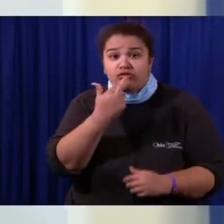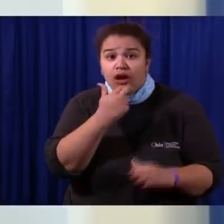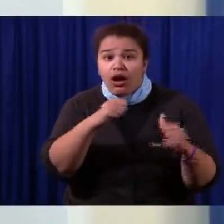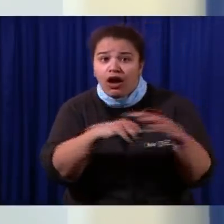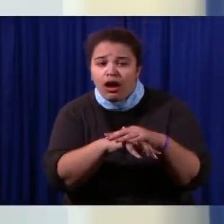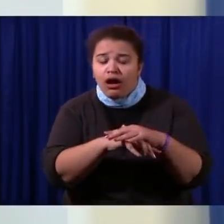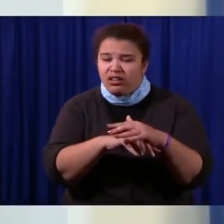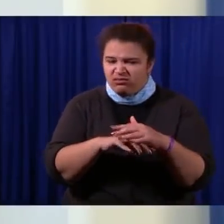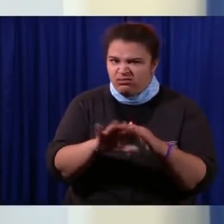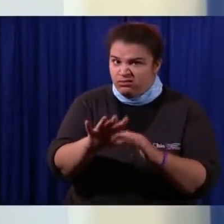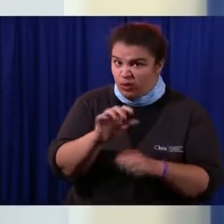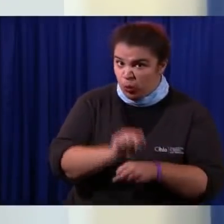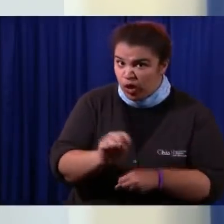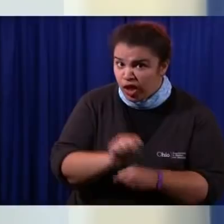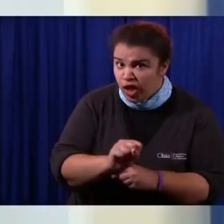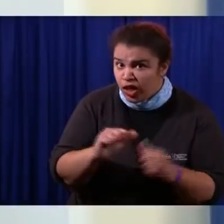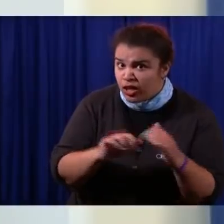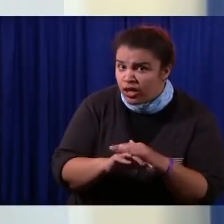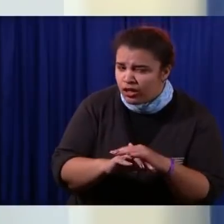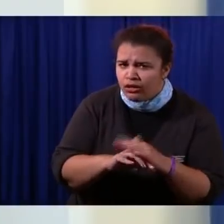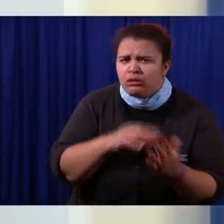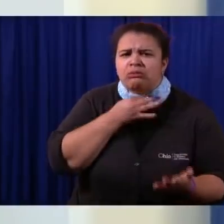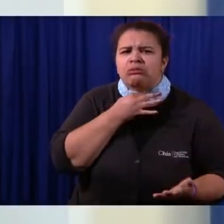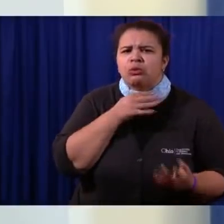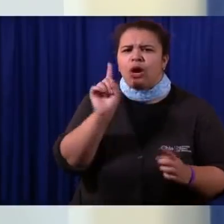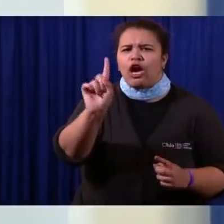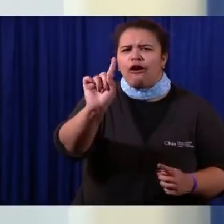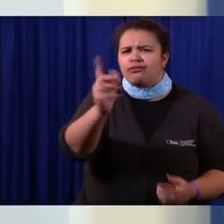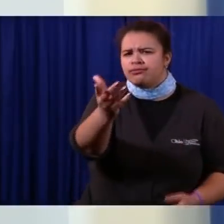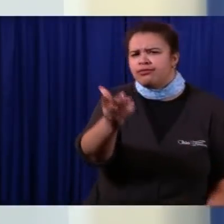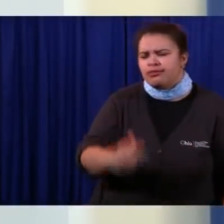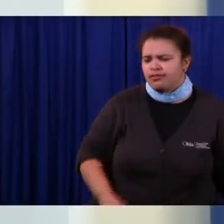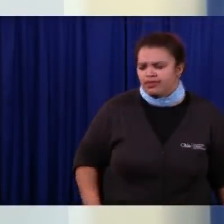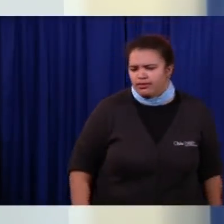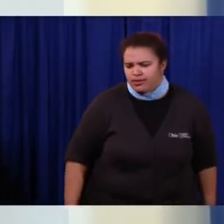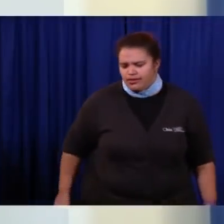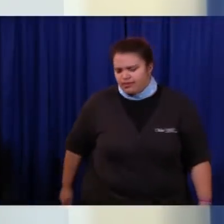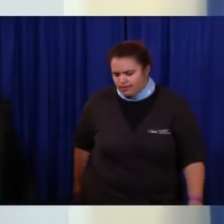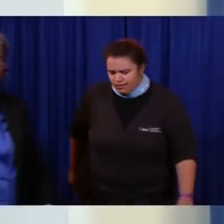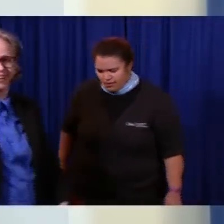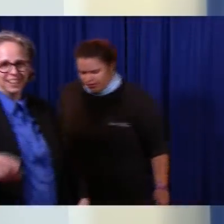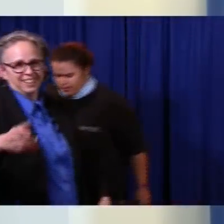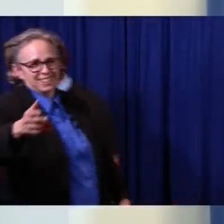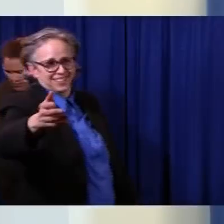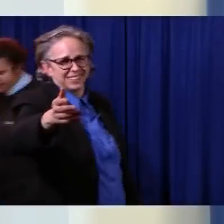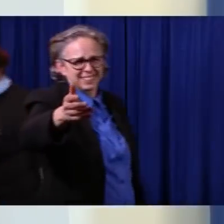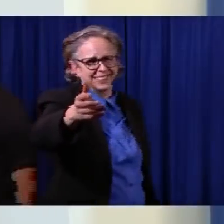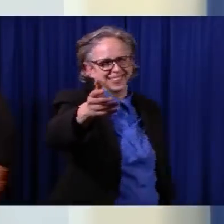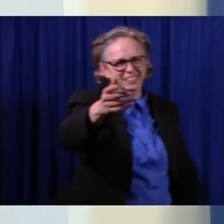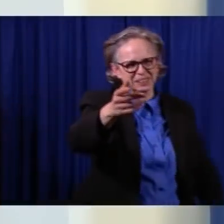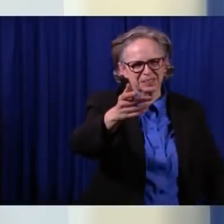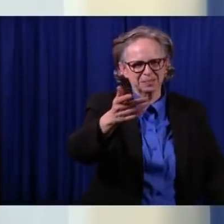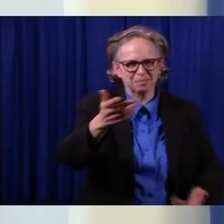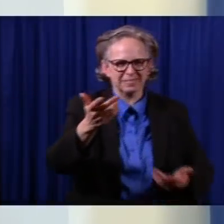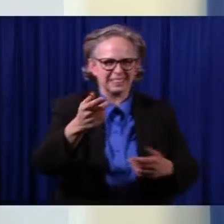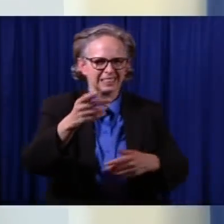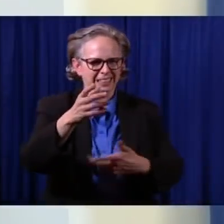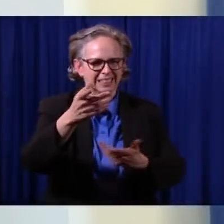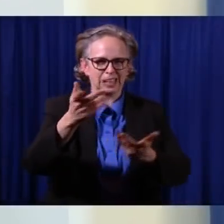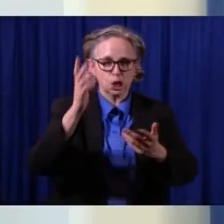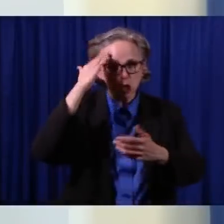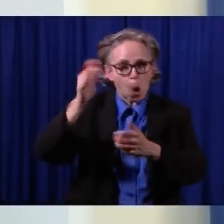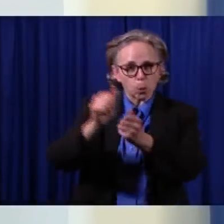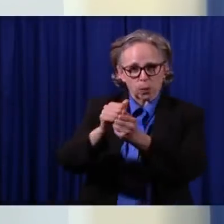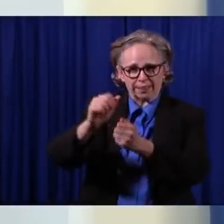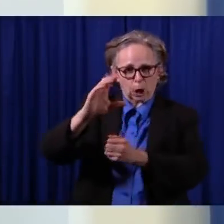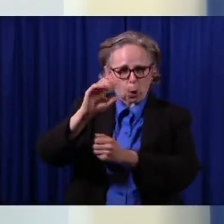You know, COVID, as you know, is everywhere amongst us. And as we watch its patterns around the world, and certainly